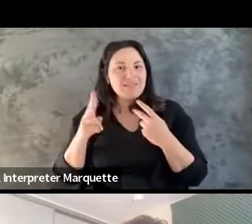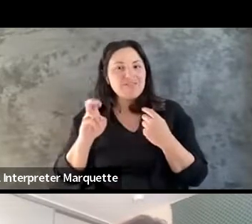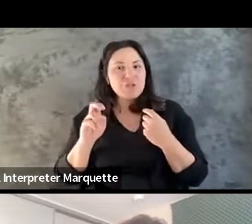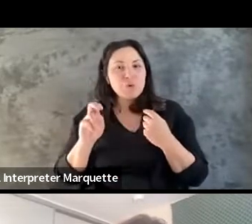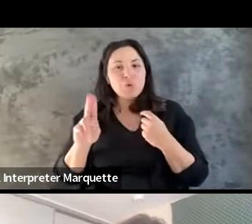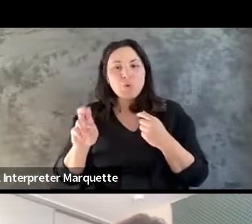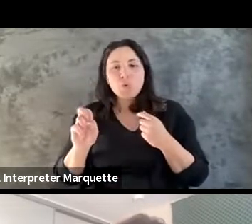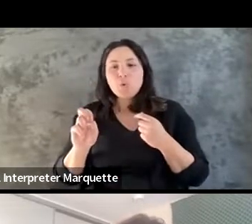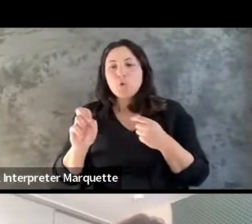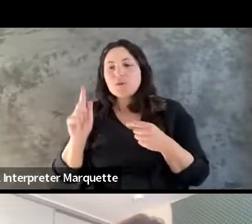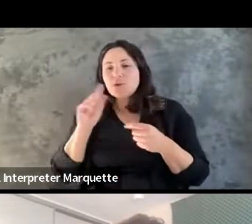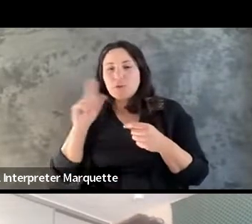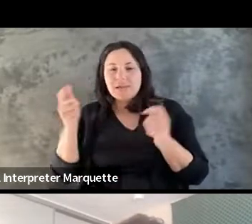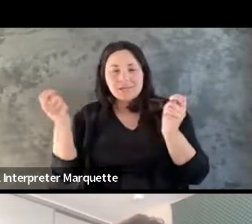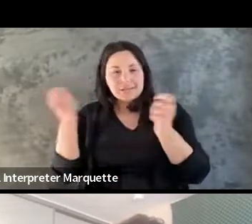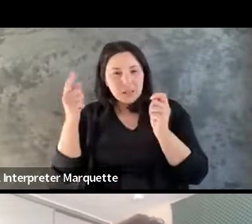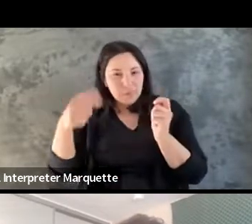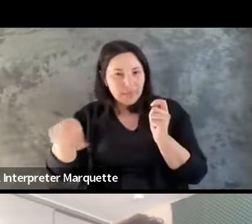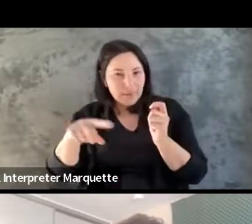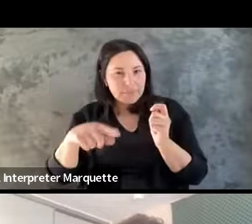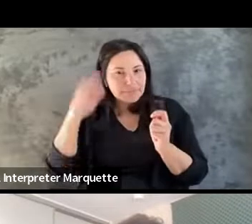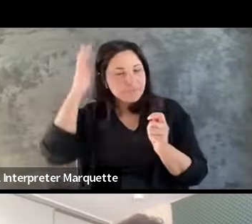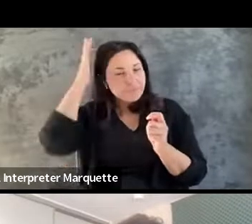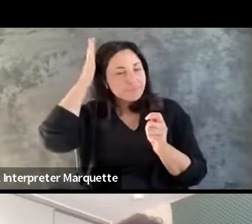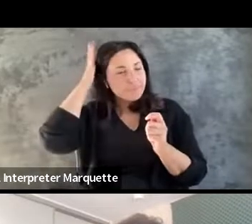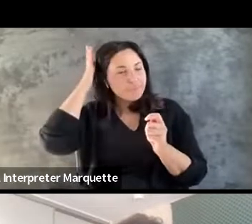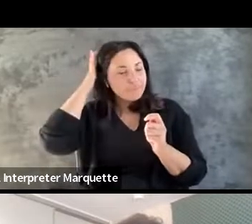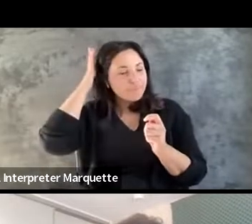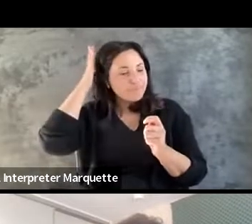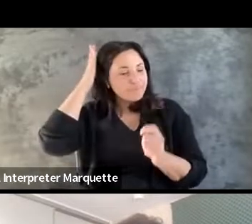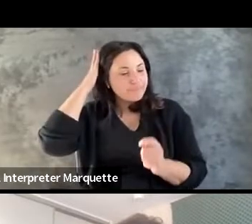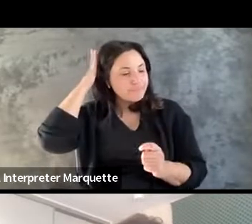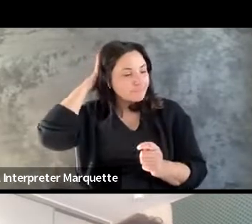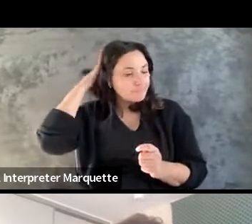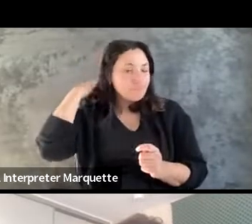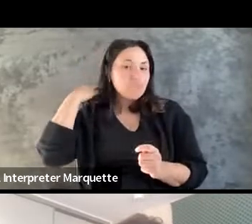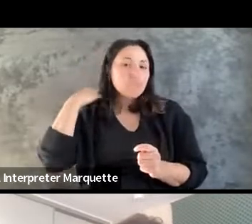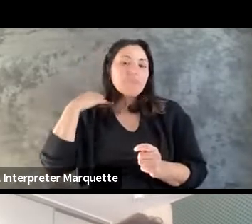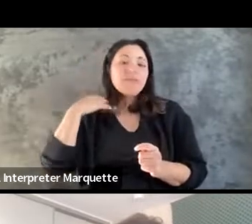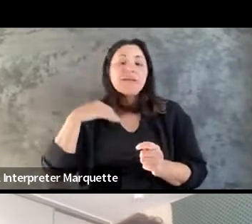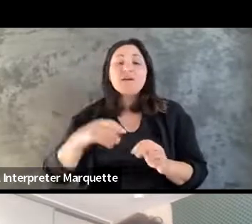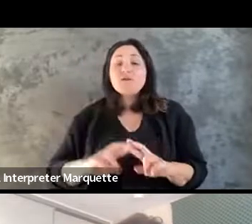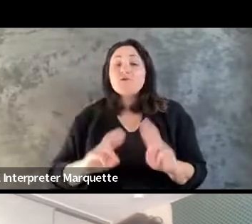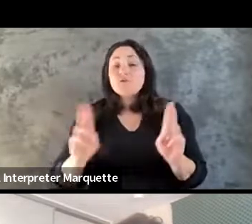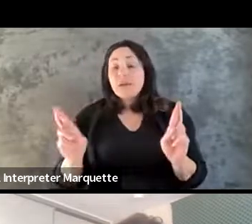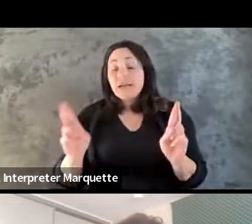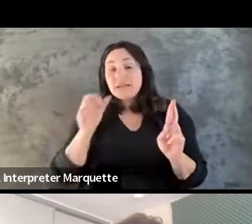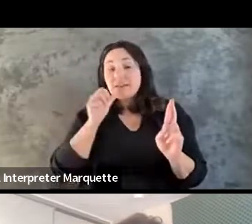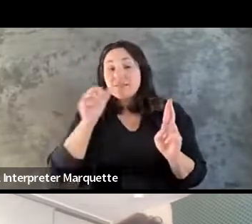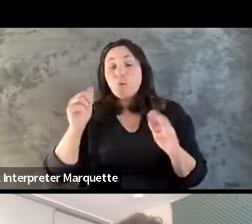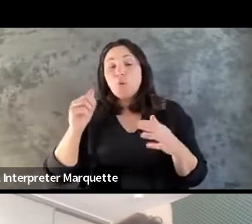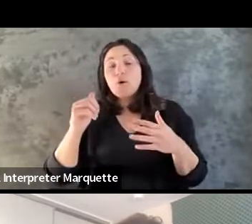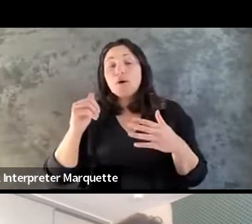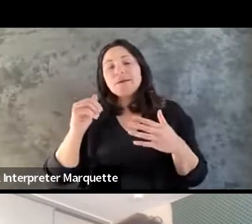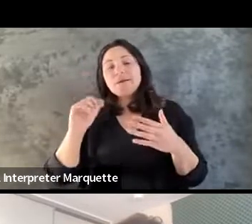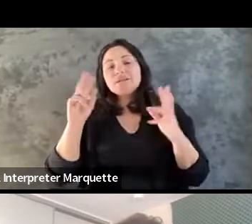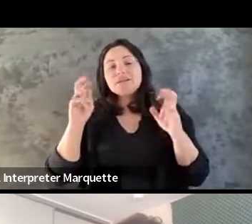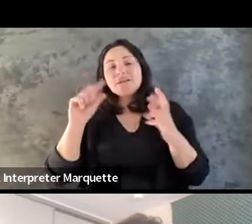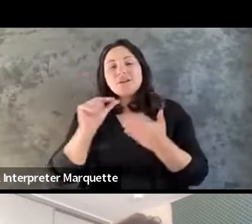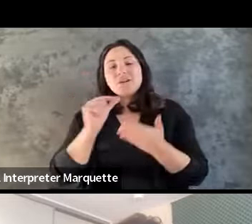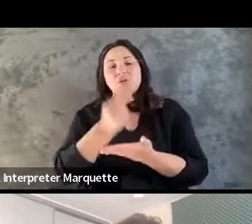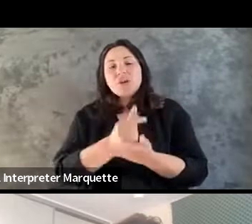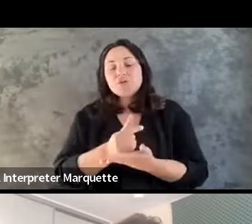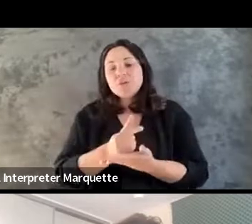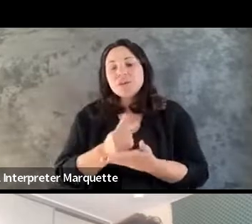for our kids so we can celebrate them. We're gearing up for promotion Thursday the 16th at